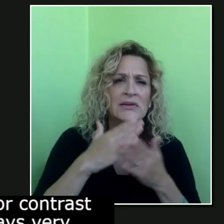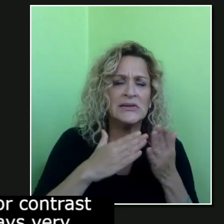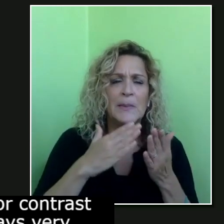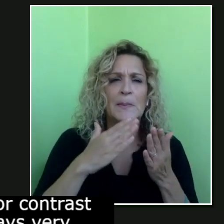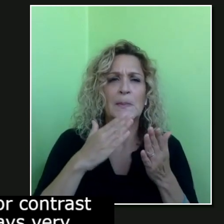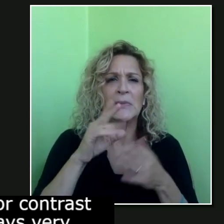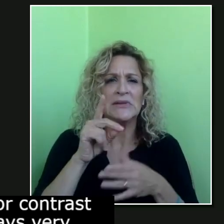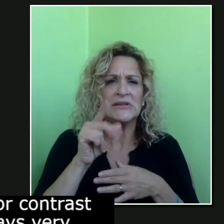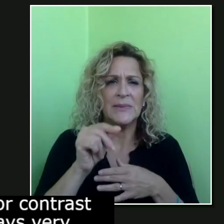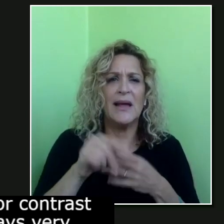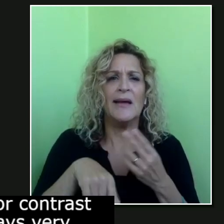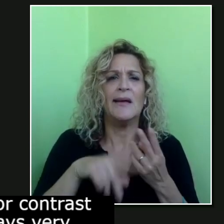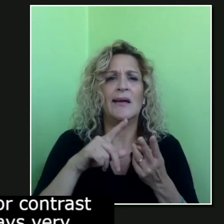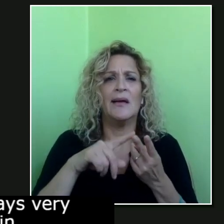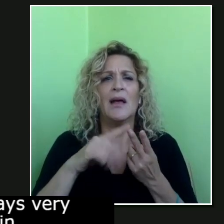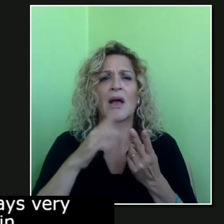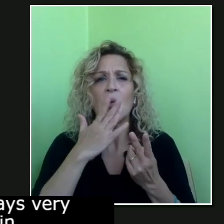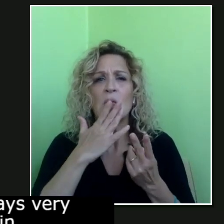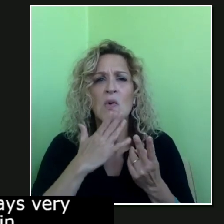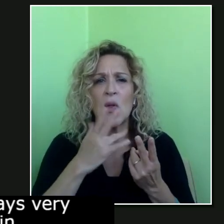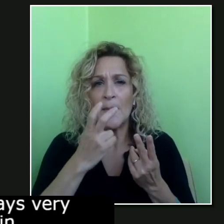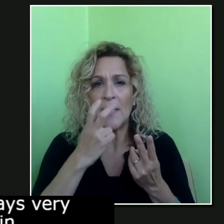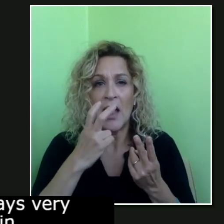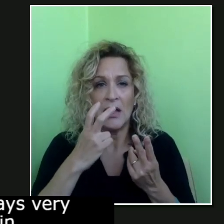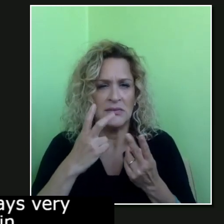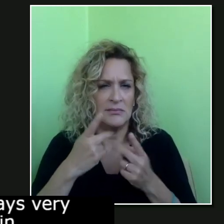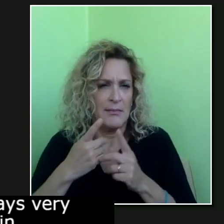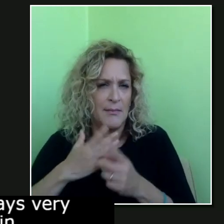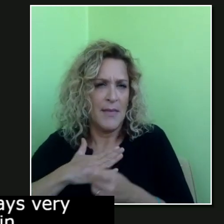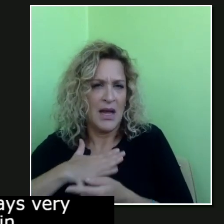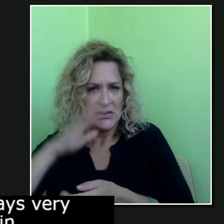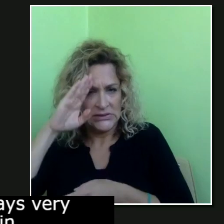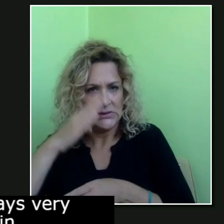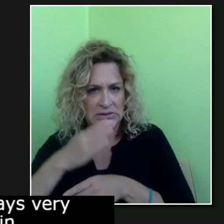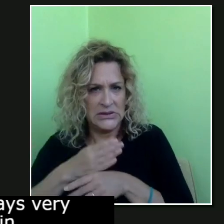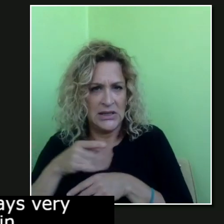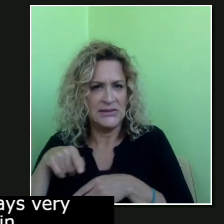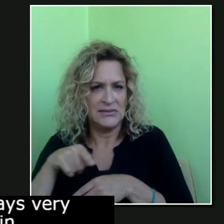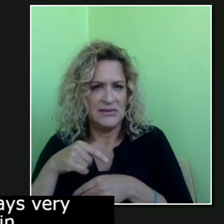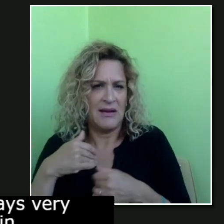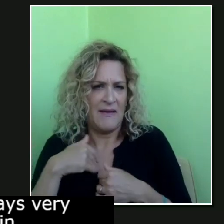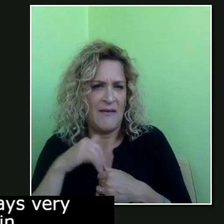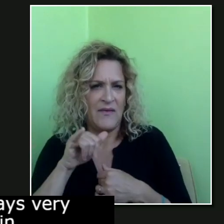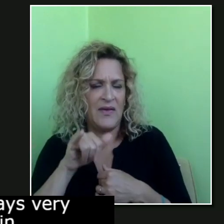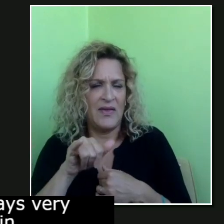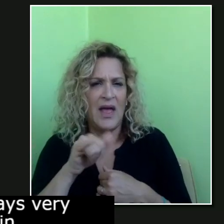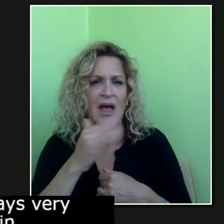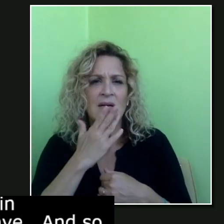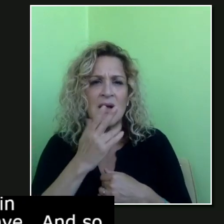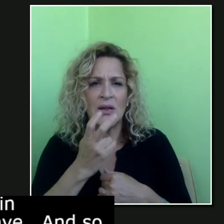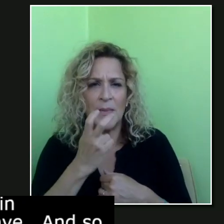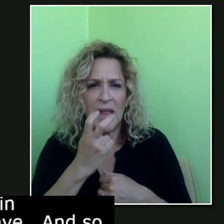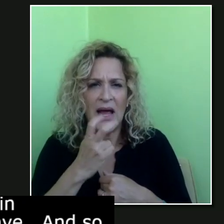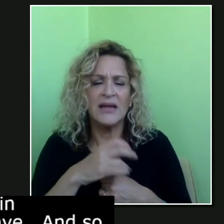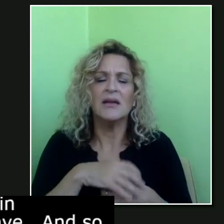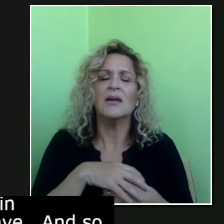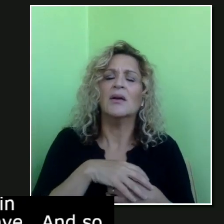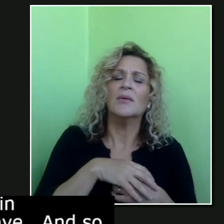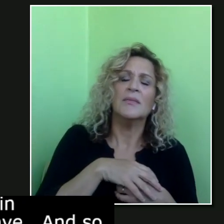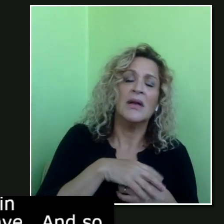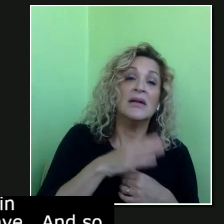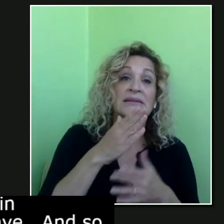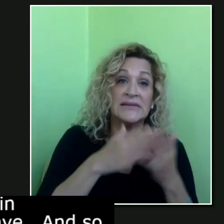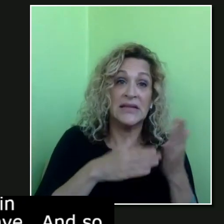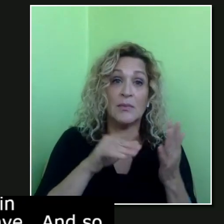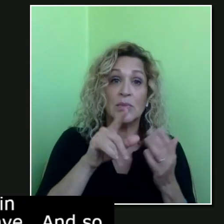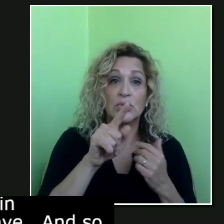sons have. And so the tools are a great thing to find, and some of them are quite easy